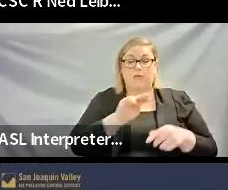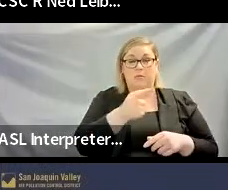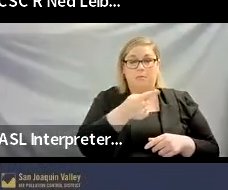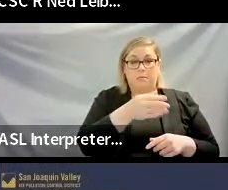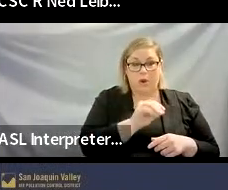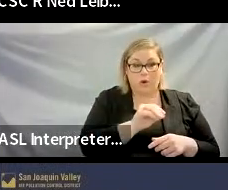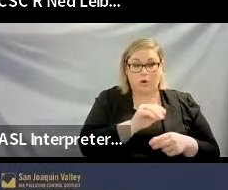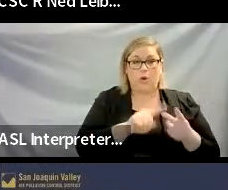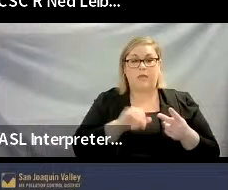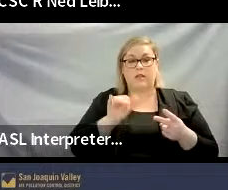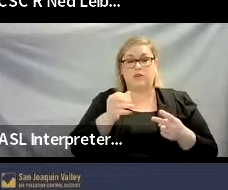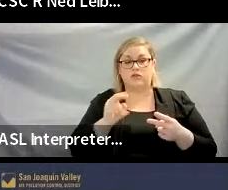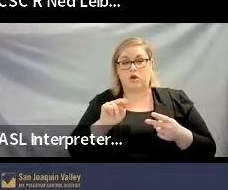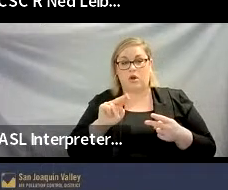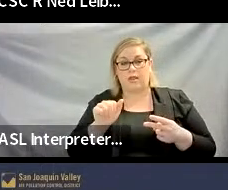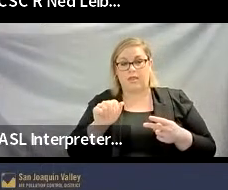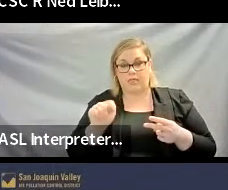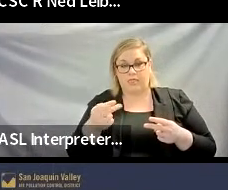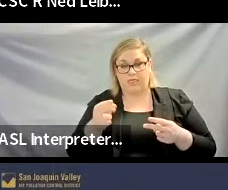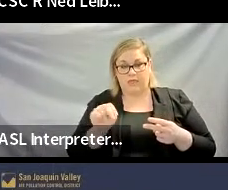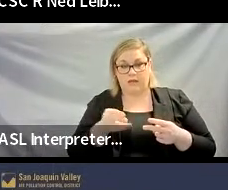and then we'll have Jonathan share afterwards.